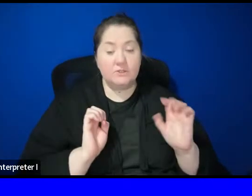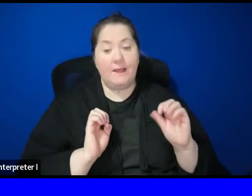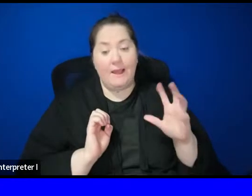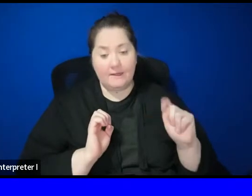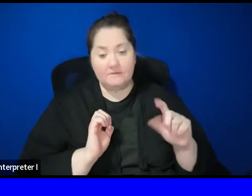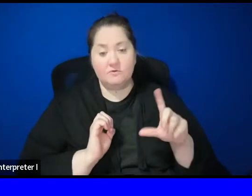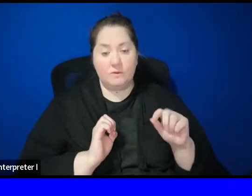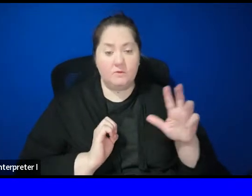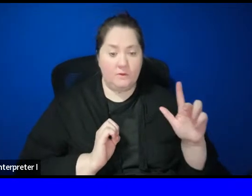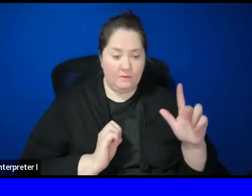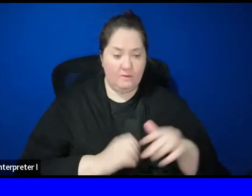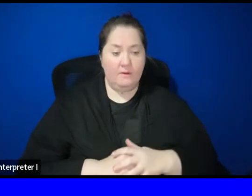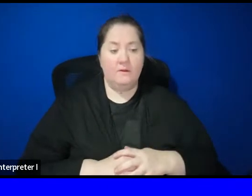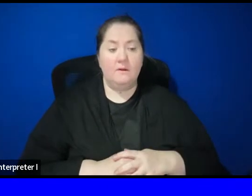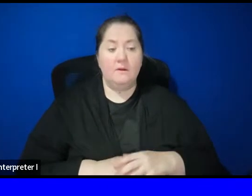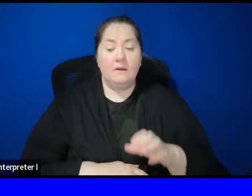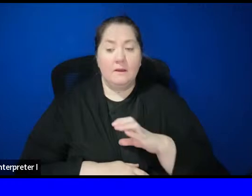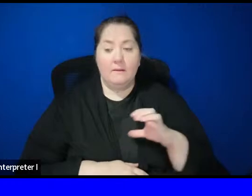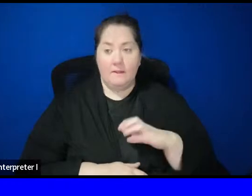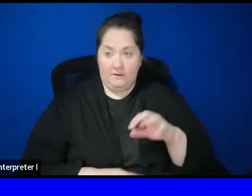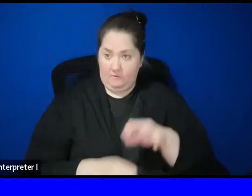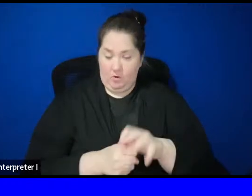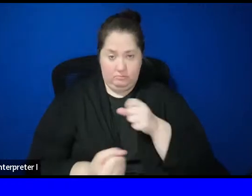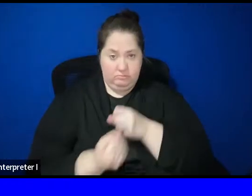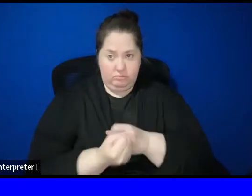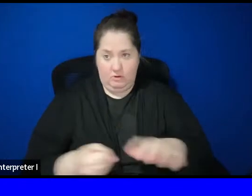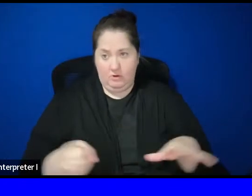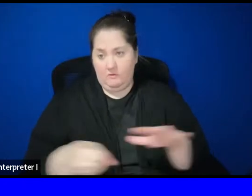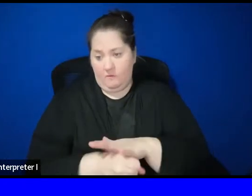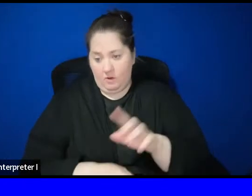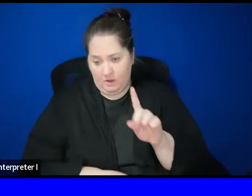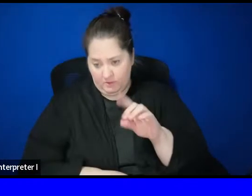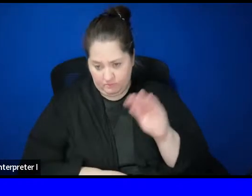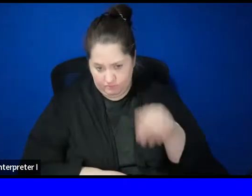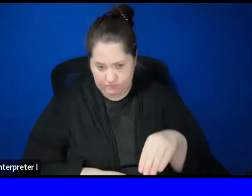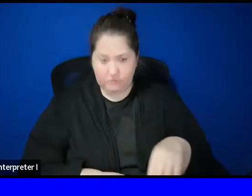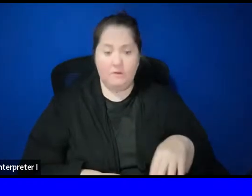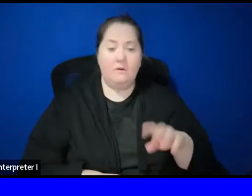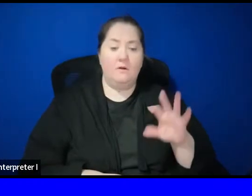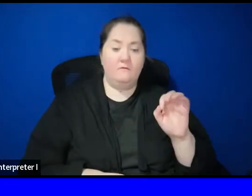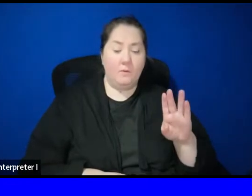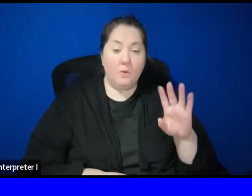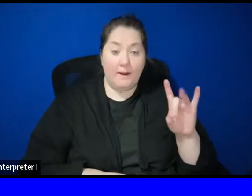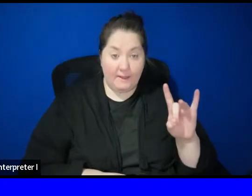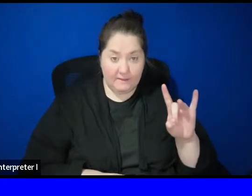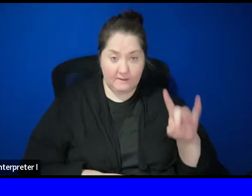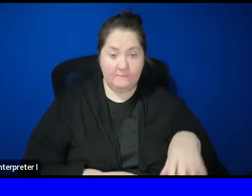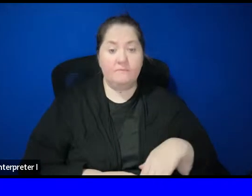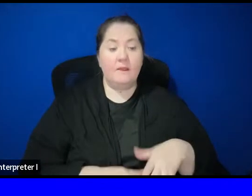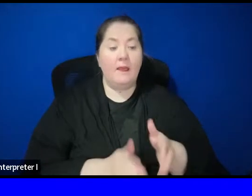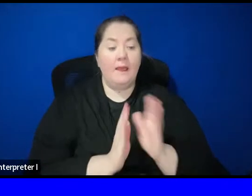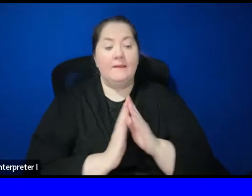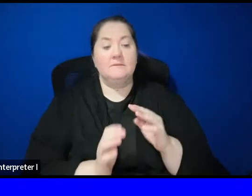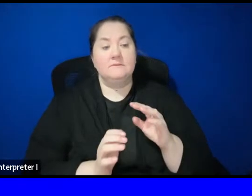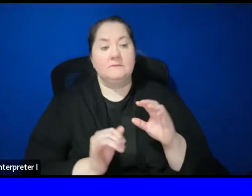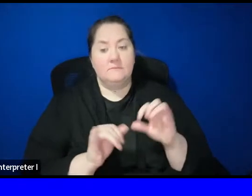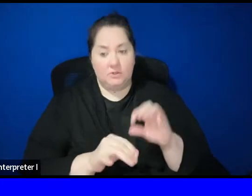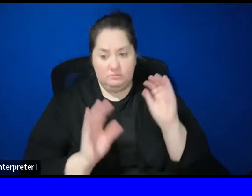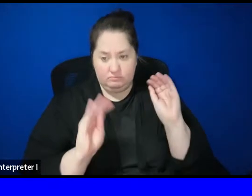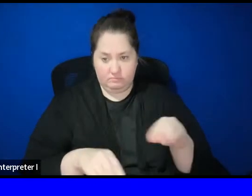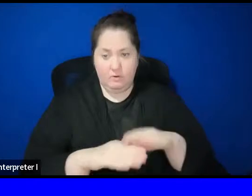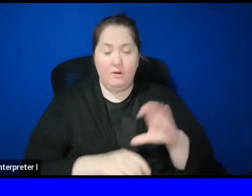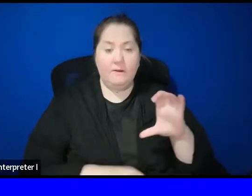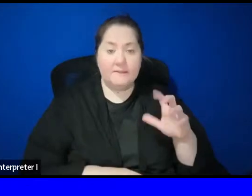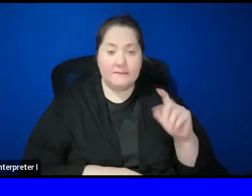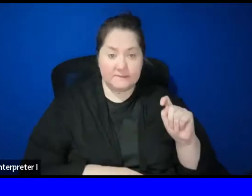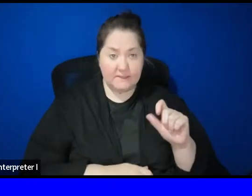23. Committee voted unanimously to approve the committee print and report on February 8th. I ask that this measure be placed on the consent